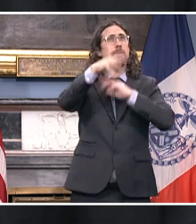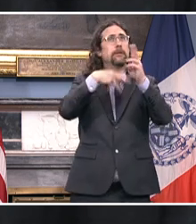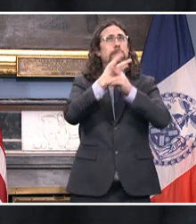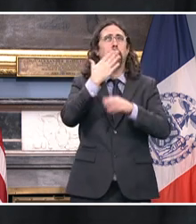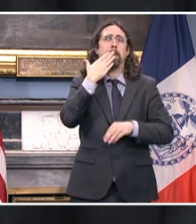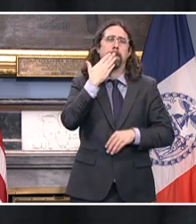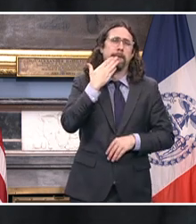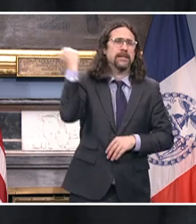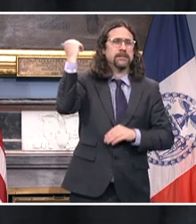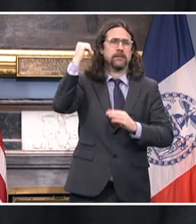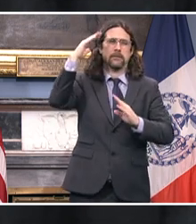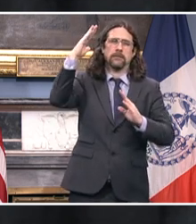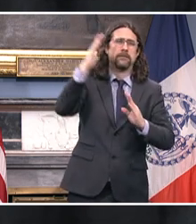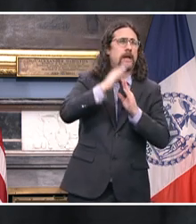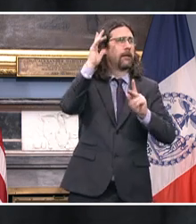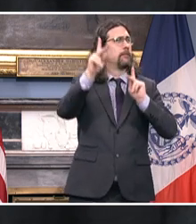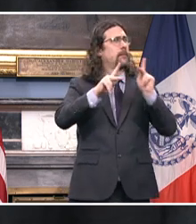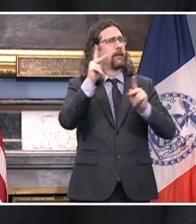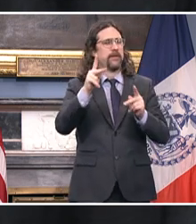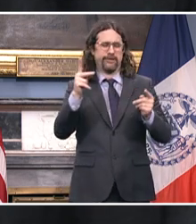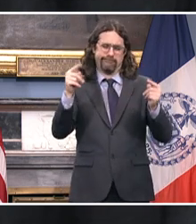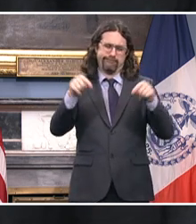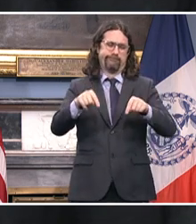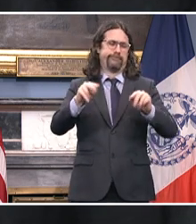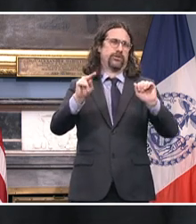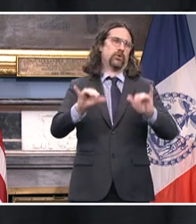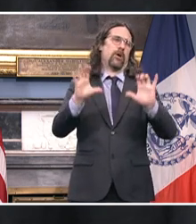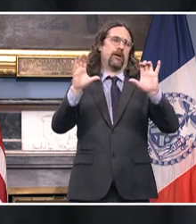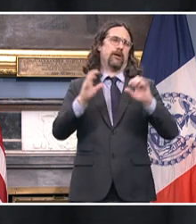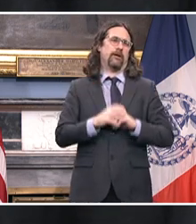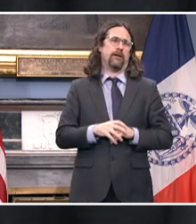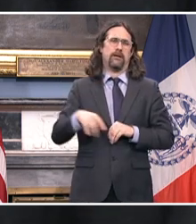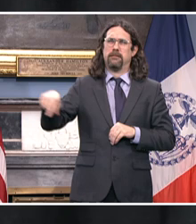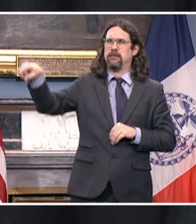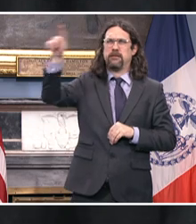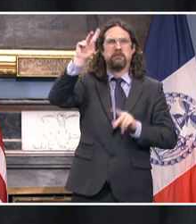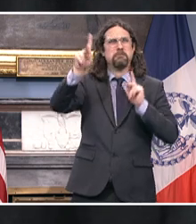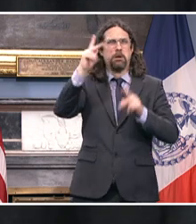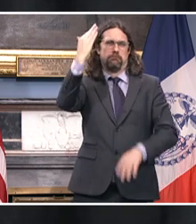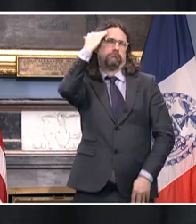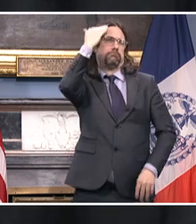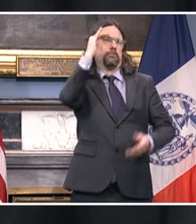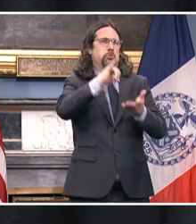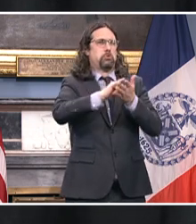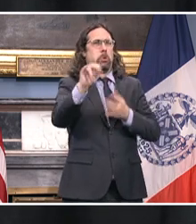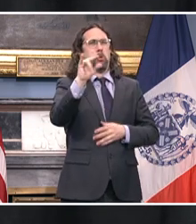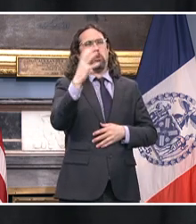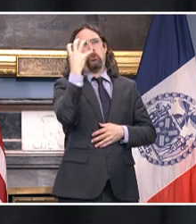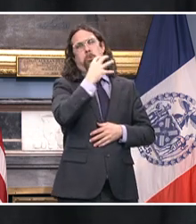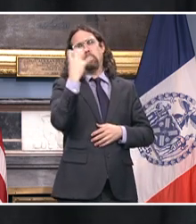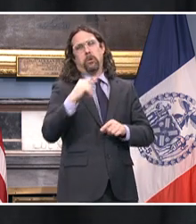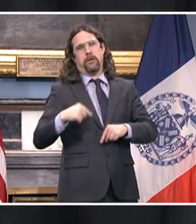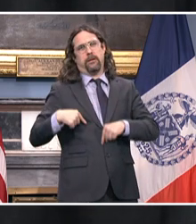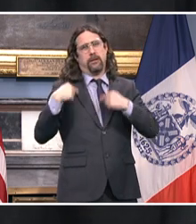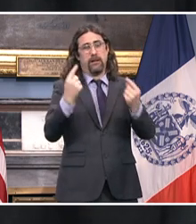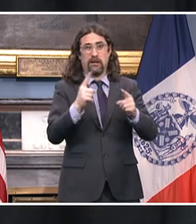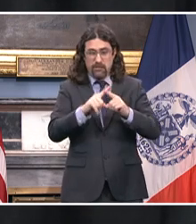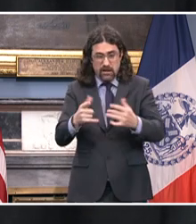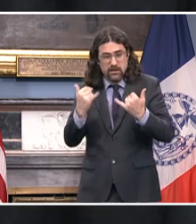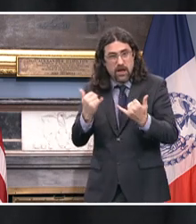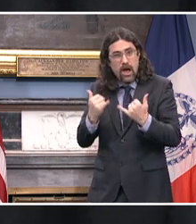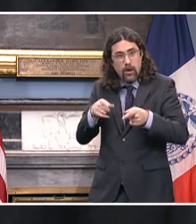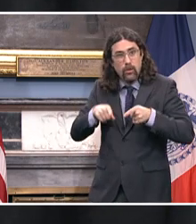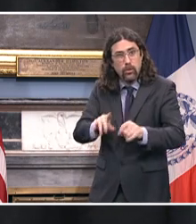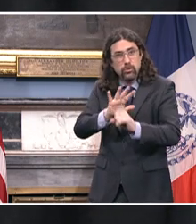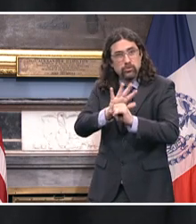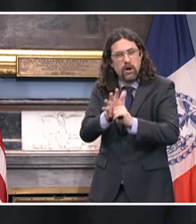prove it even more deeply. And the world watches with admiration. The world is applauding. Let's show the